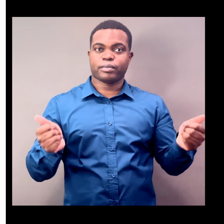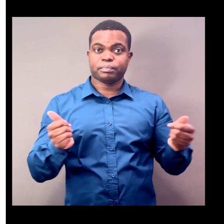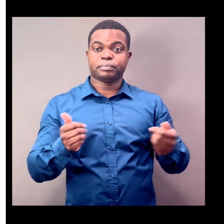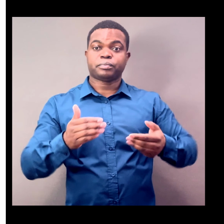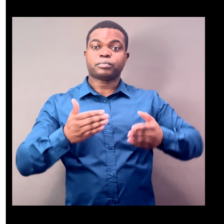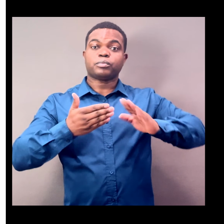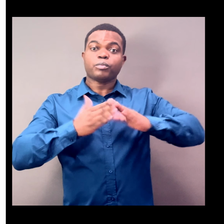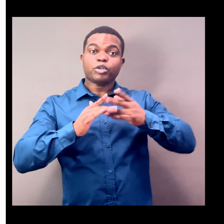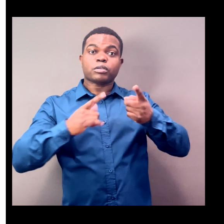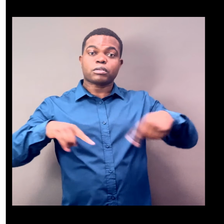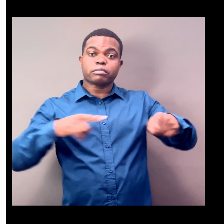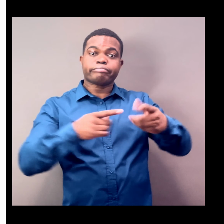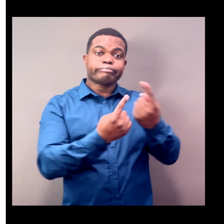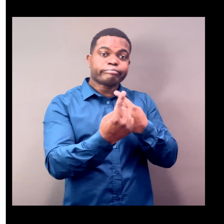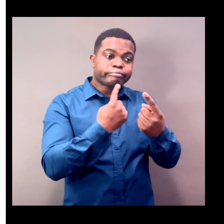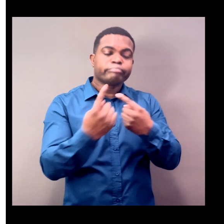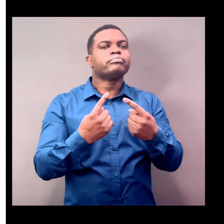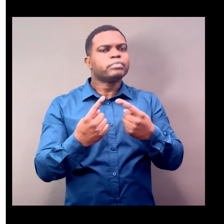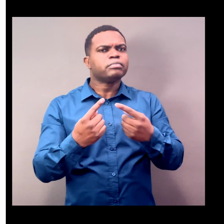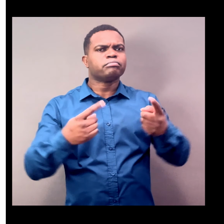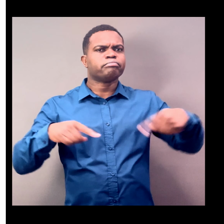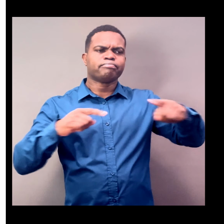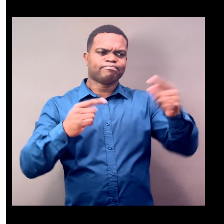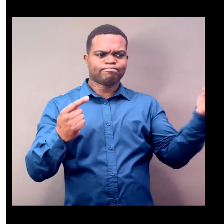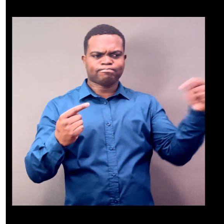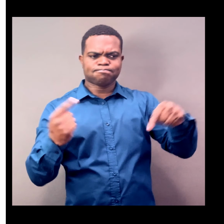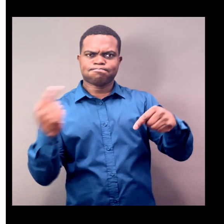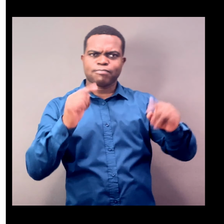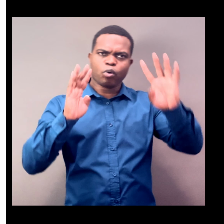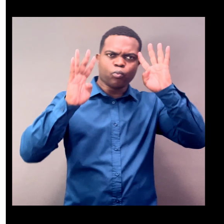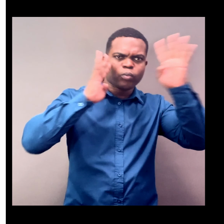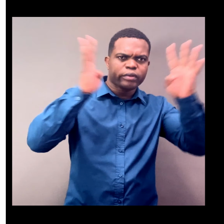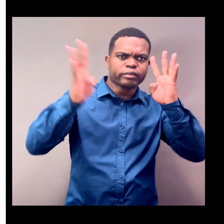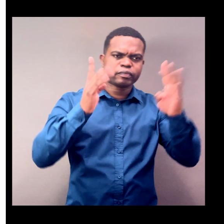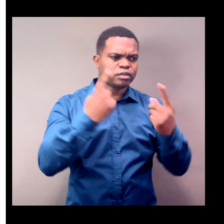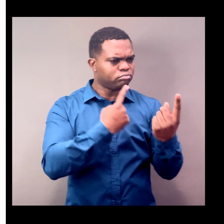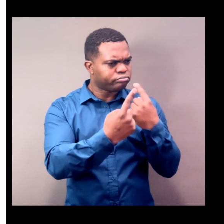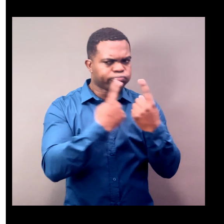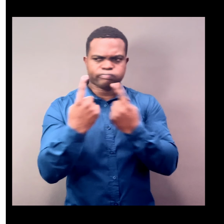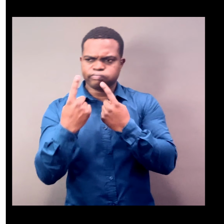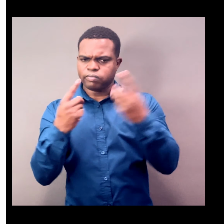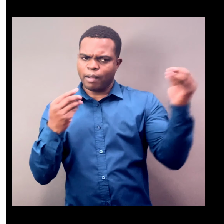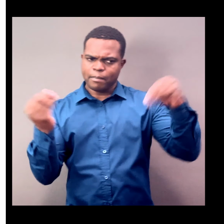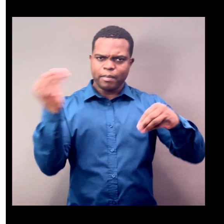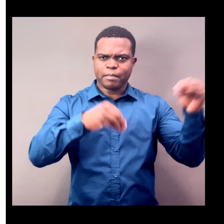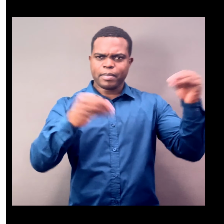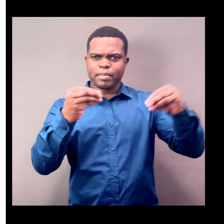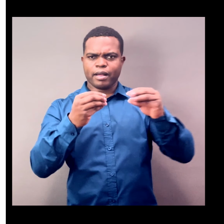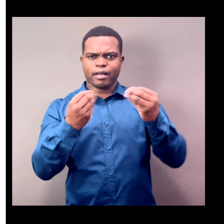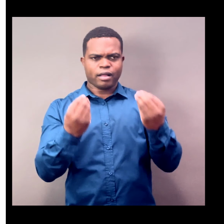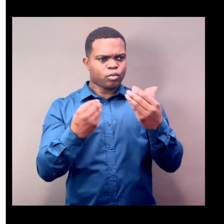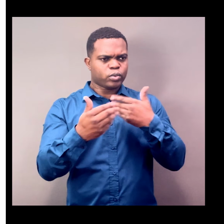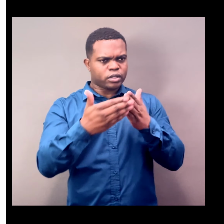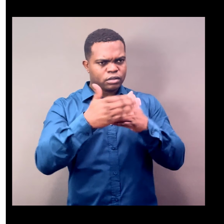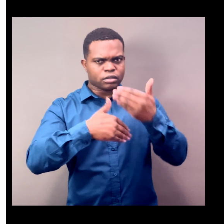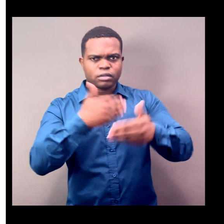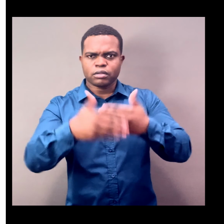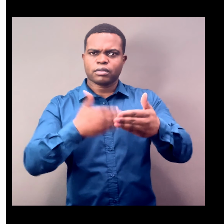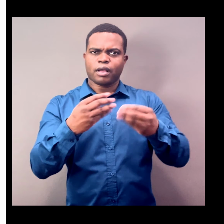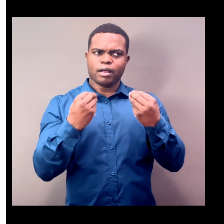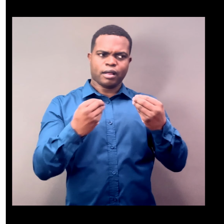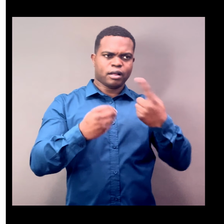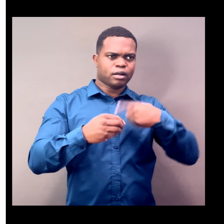Community engagement promotes creative problem solving. People come with different viewpoints that are contributing